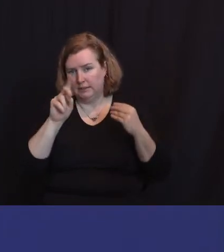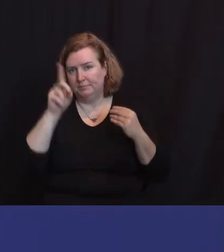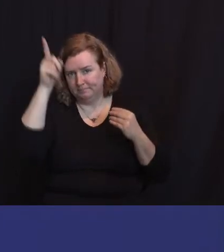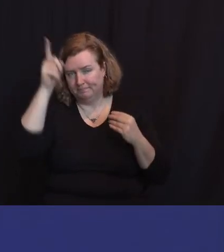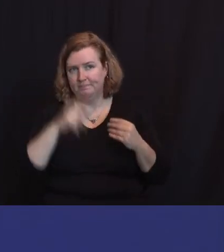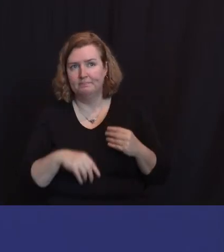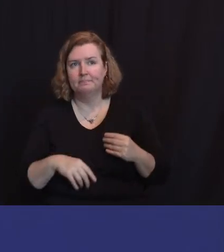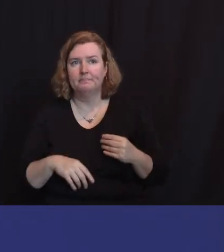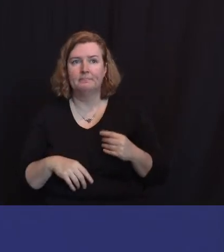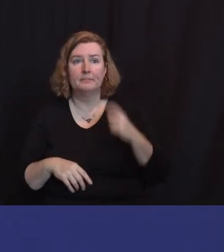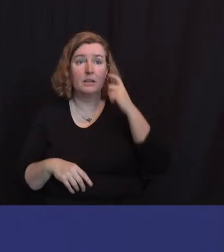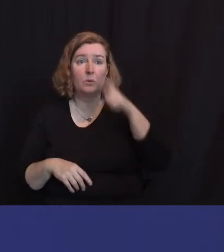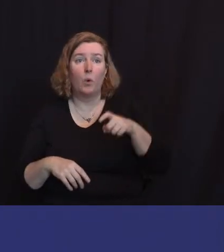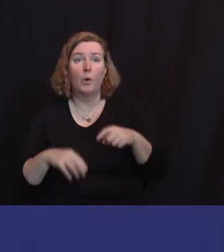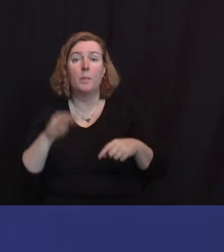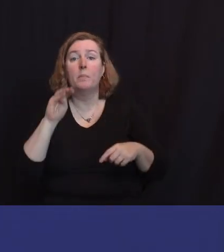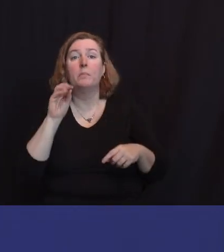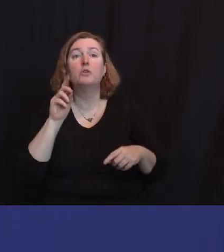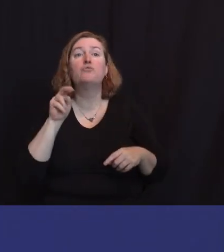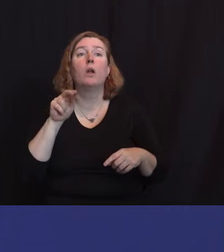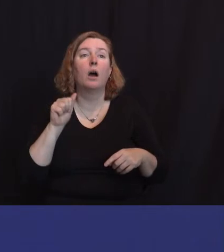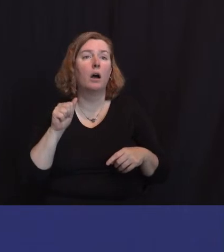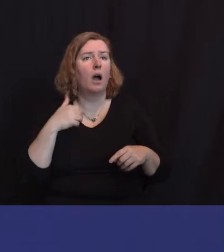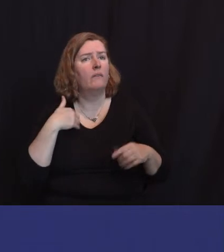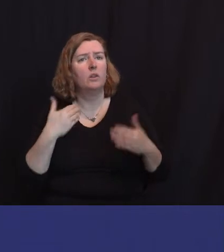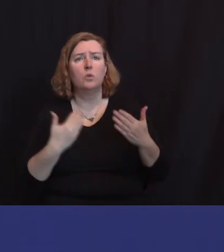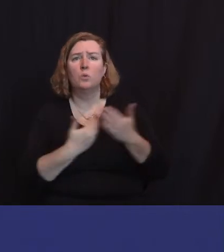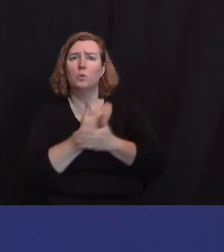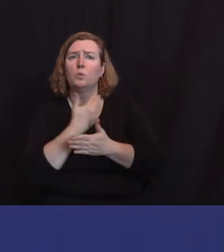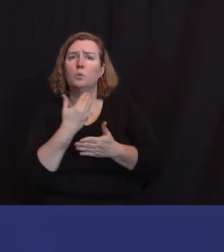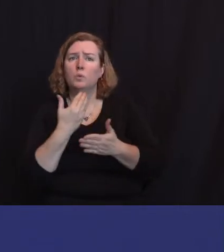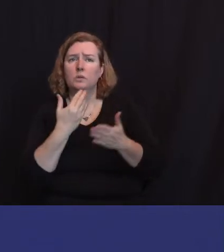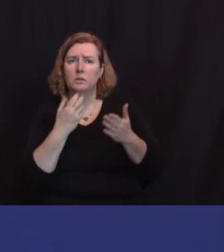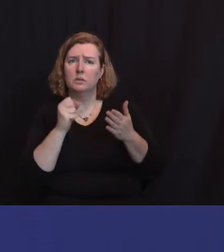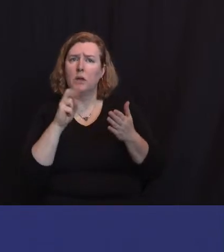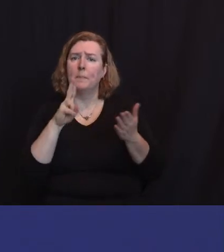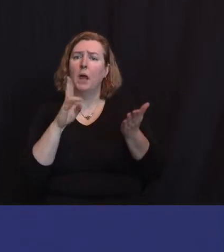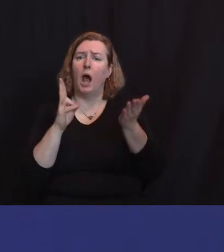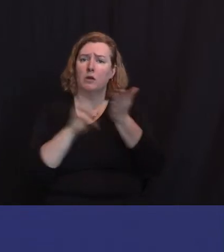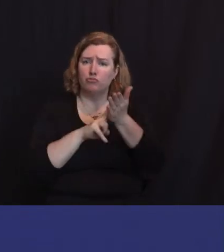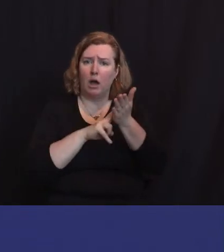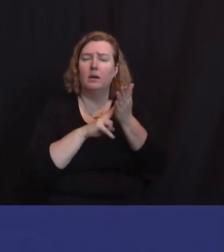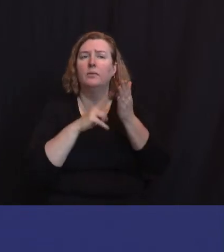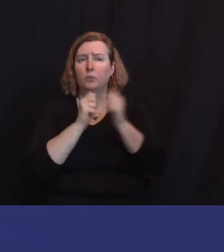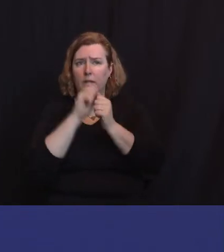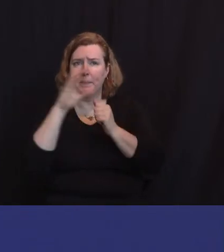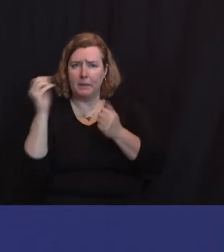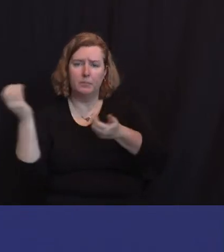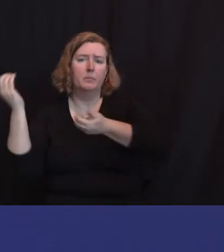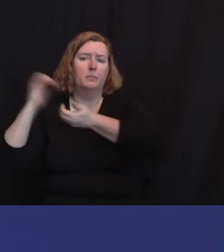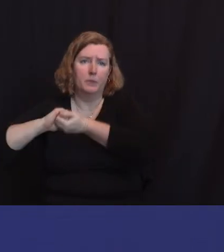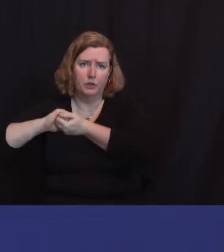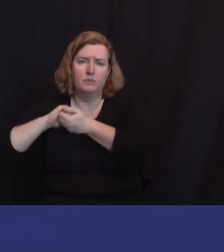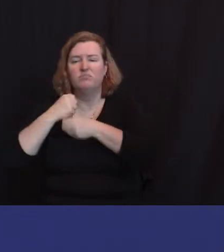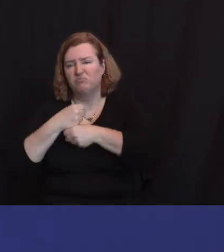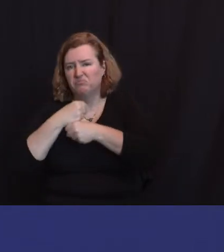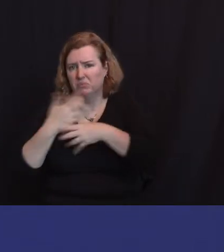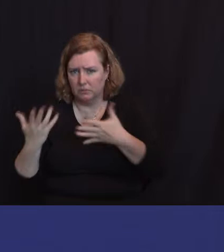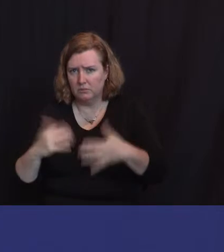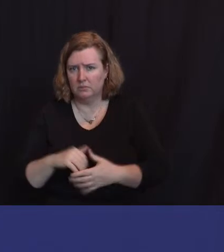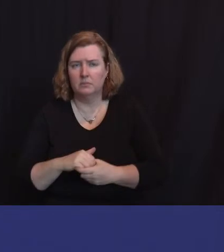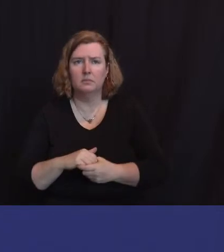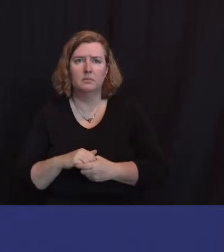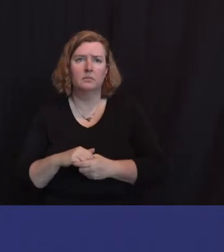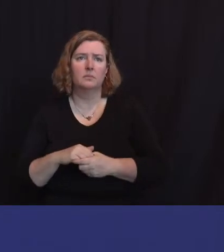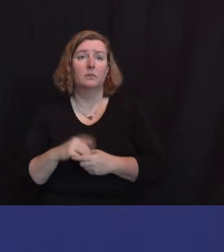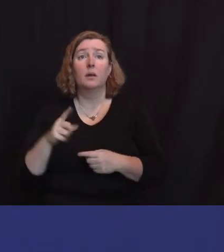had announced a new subcontractor for theirs. But we think this is the right step to take, but I want to remind everybody you're not going to